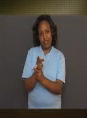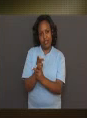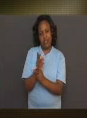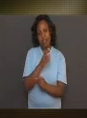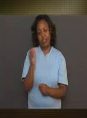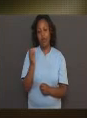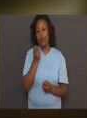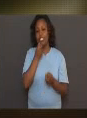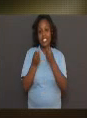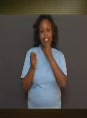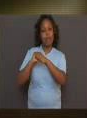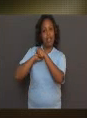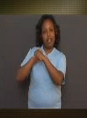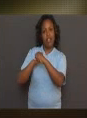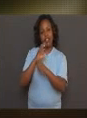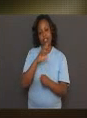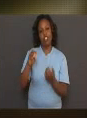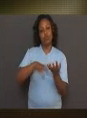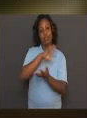crime and terrorism.